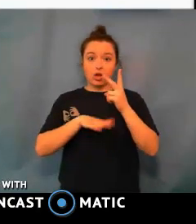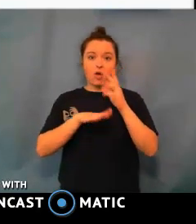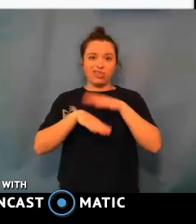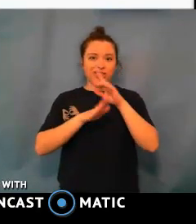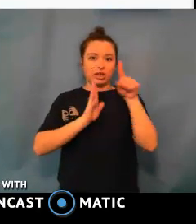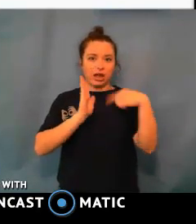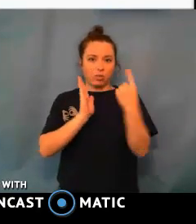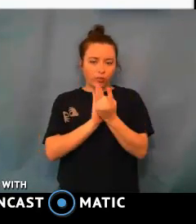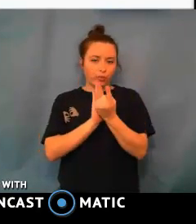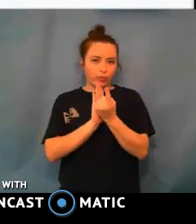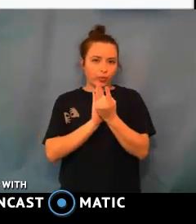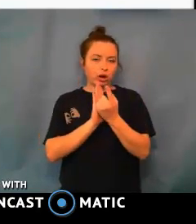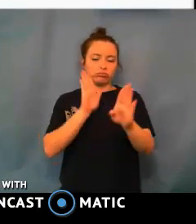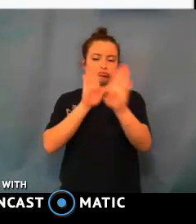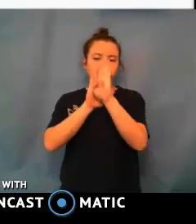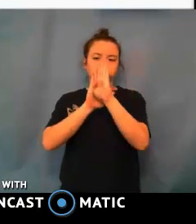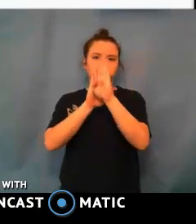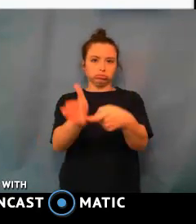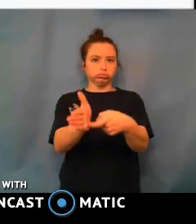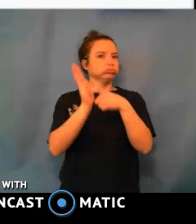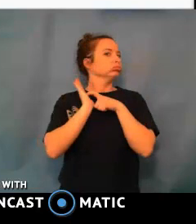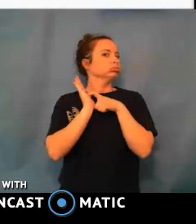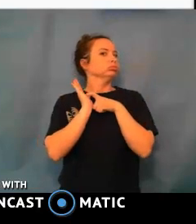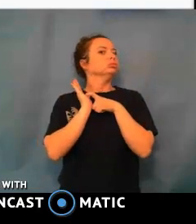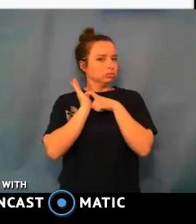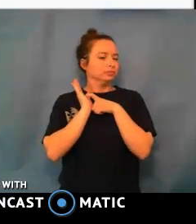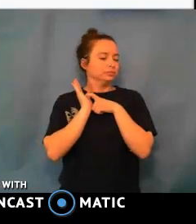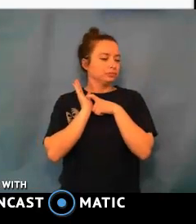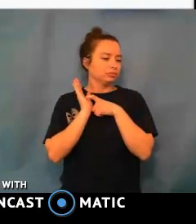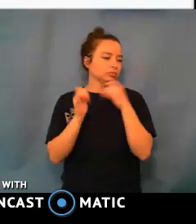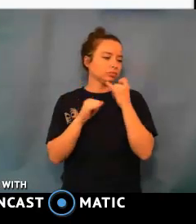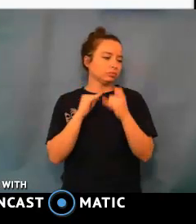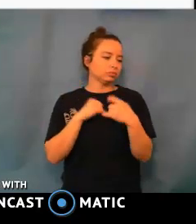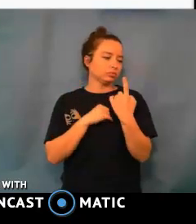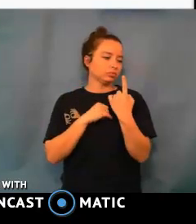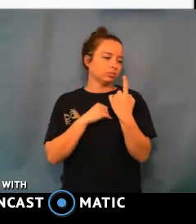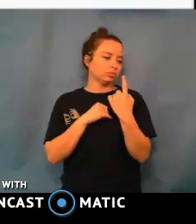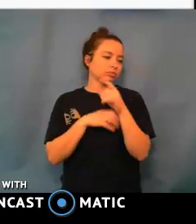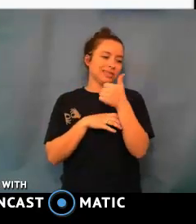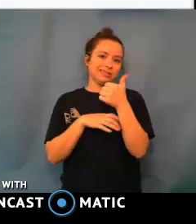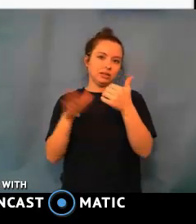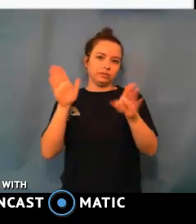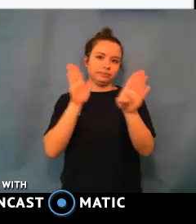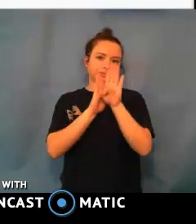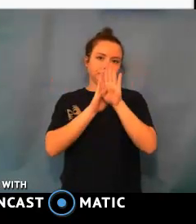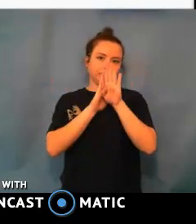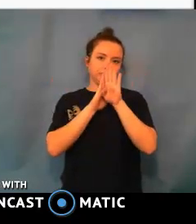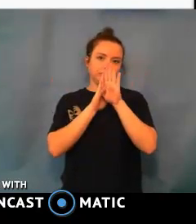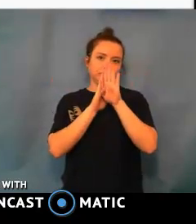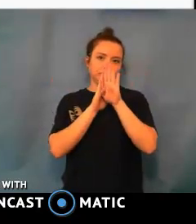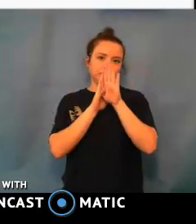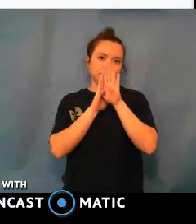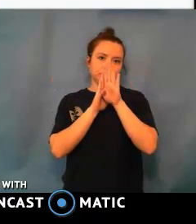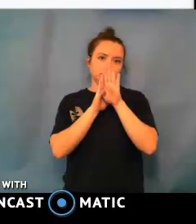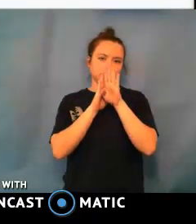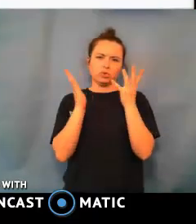is always on the 12. All right, this last one says 10 o'clock. What